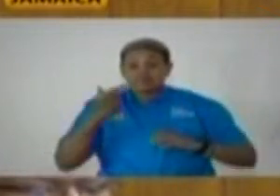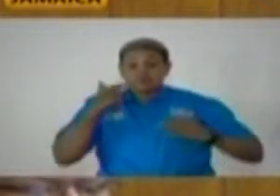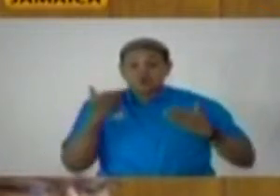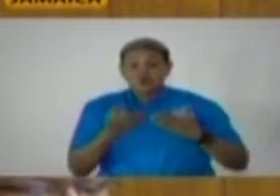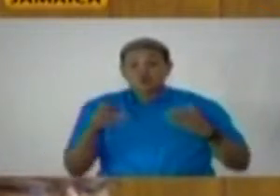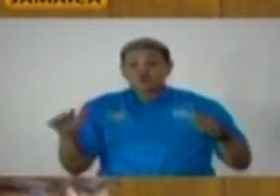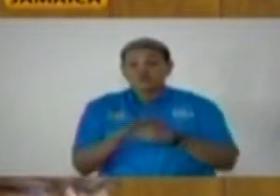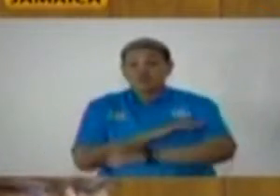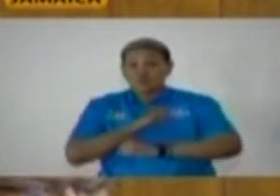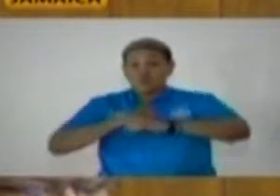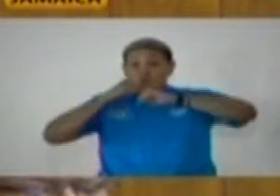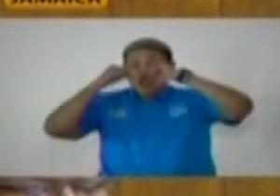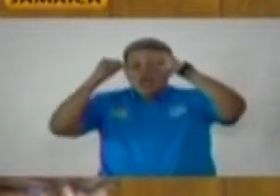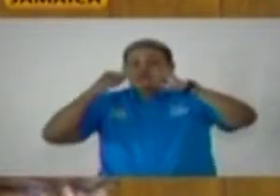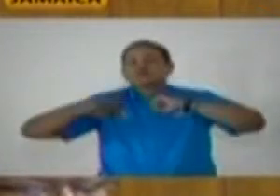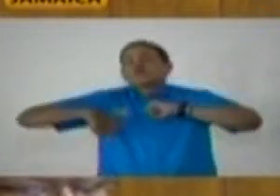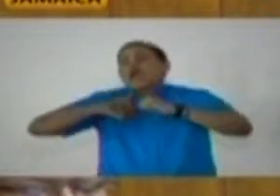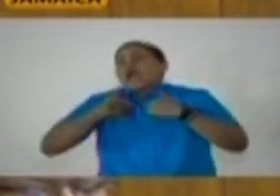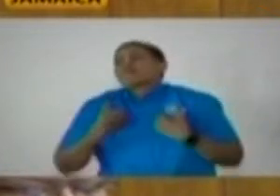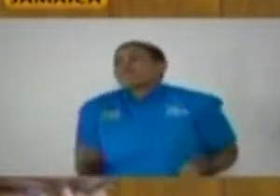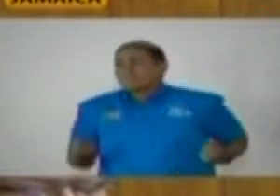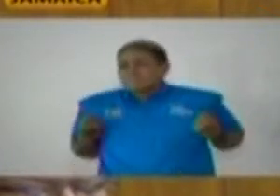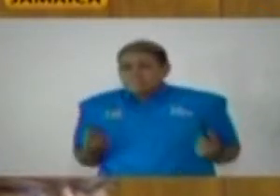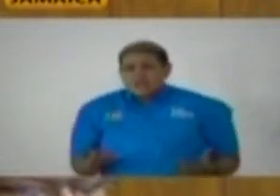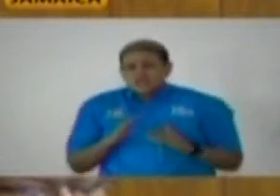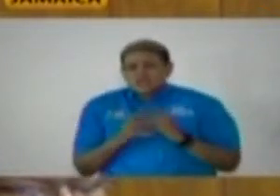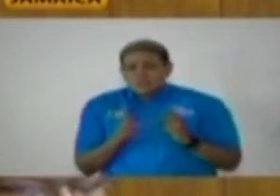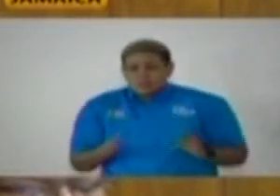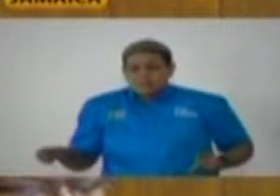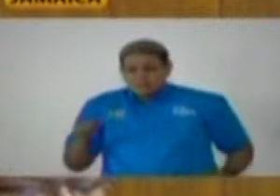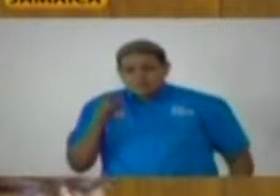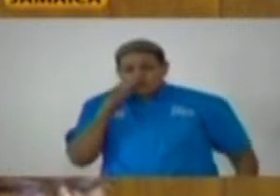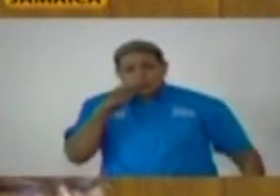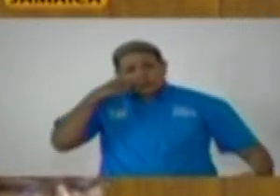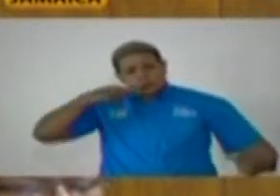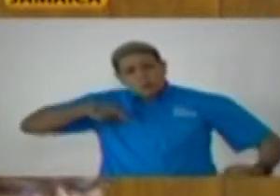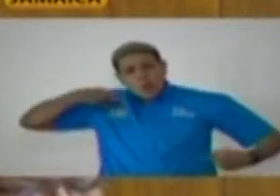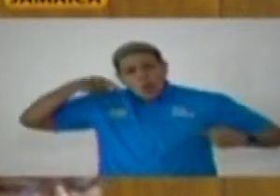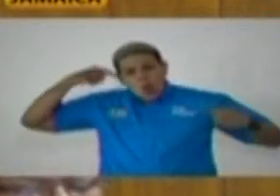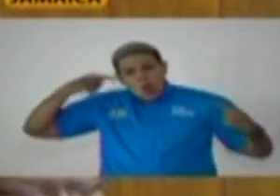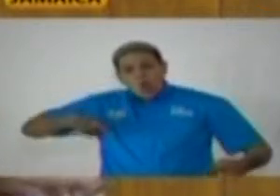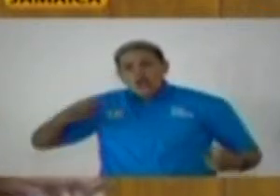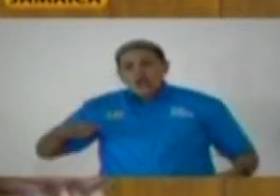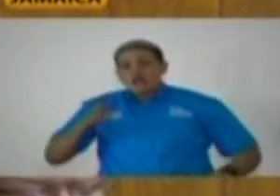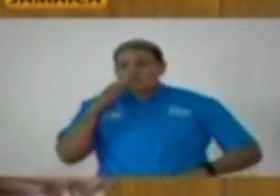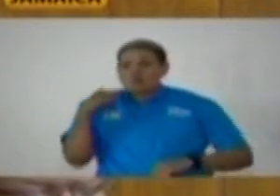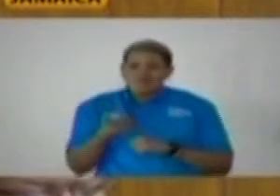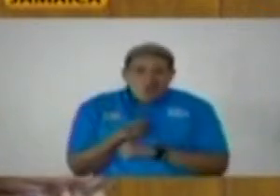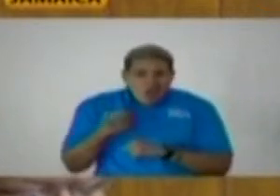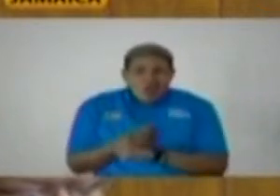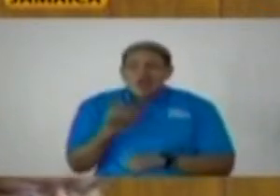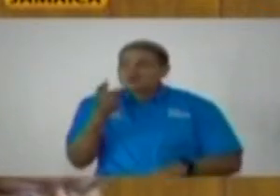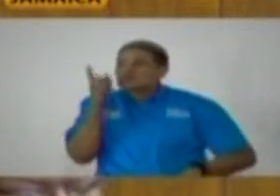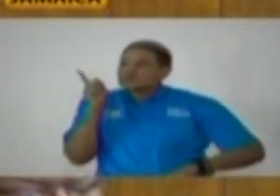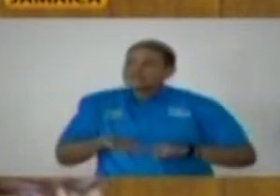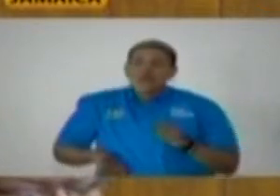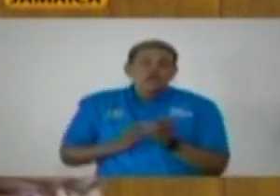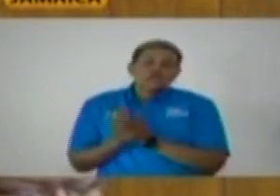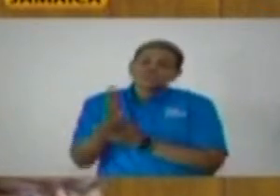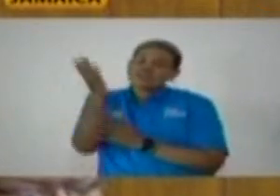full employment, we have so many Jamaicans who are struggling, who are fighting, and can't